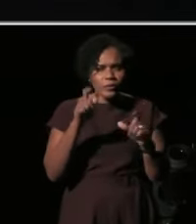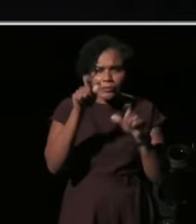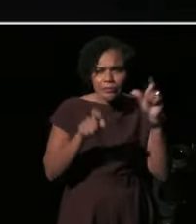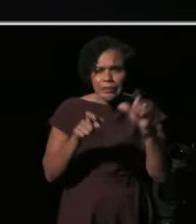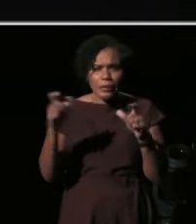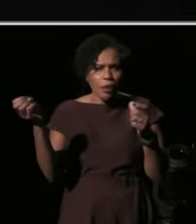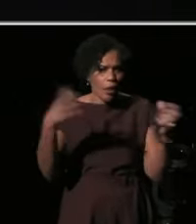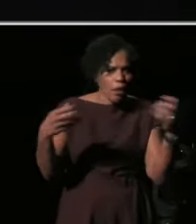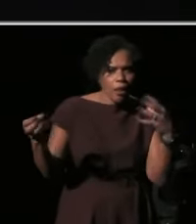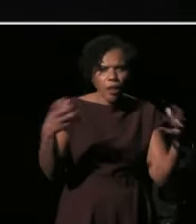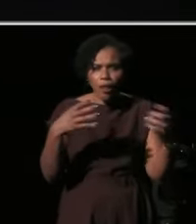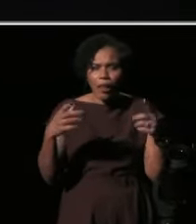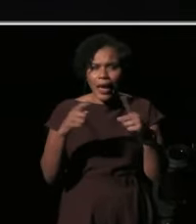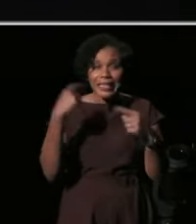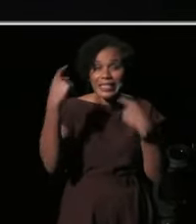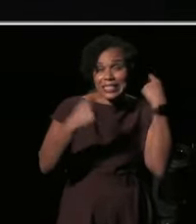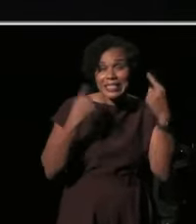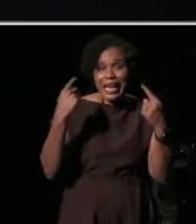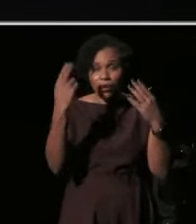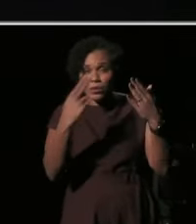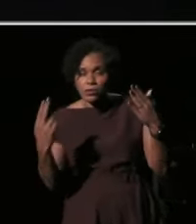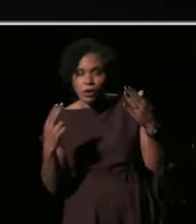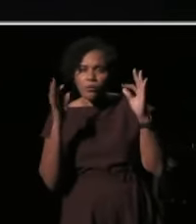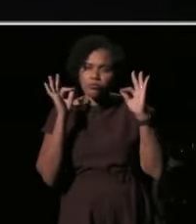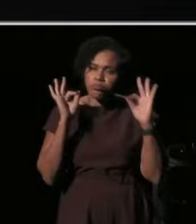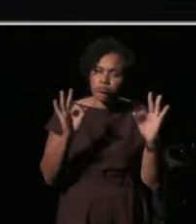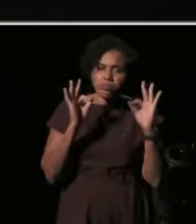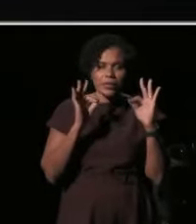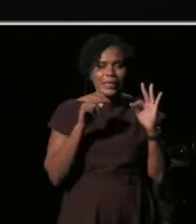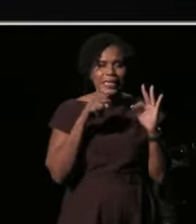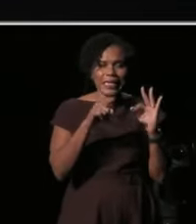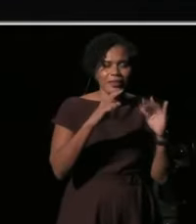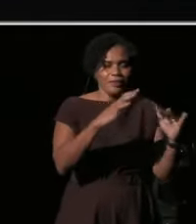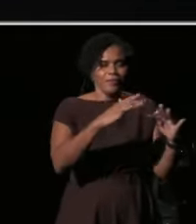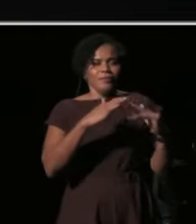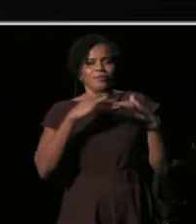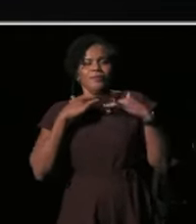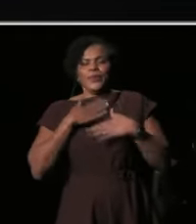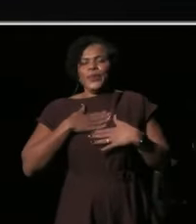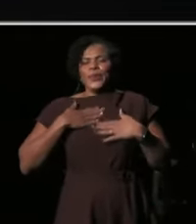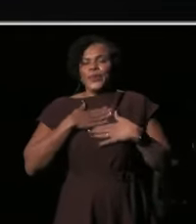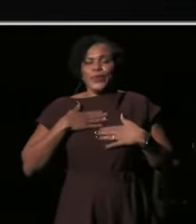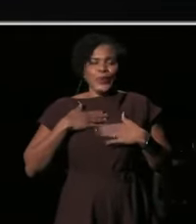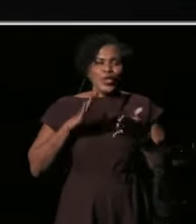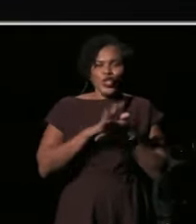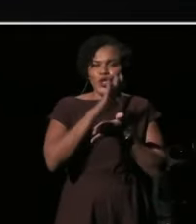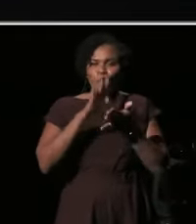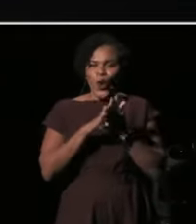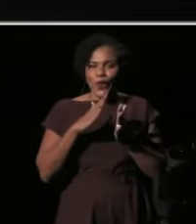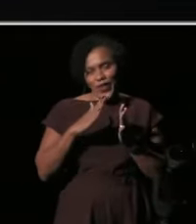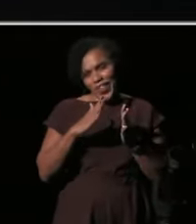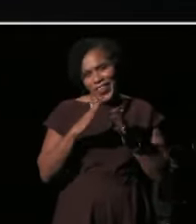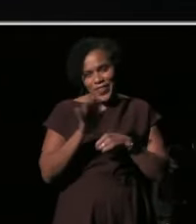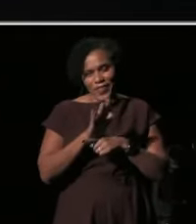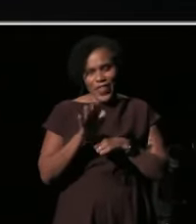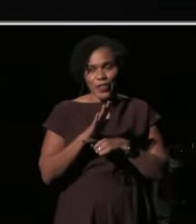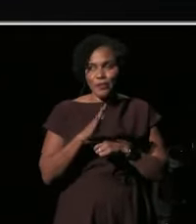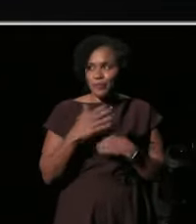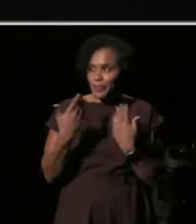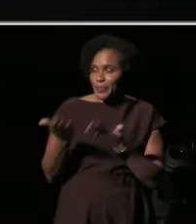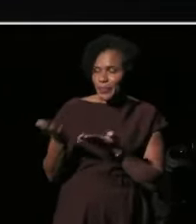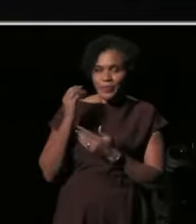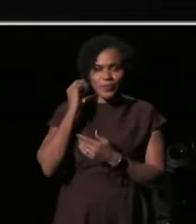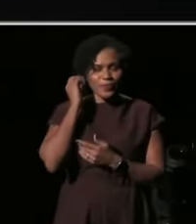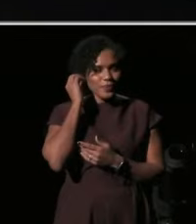sound design, it's a remarkable, moving, and often joyful film. Georgia, do the honours. Thank you, Fatima.